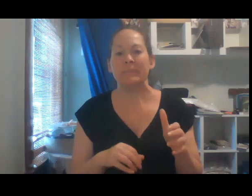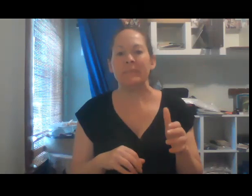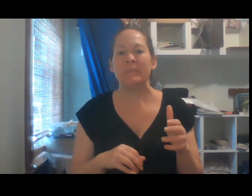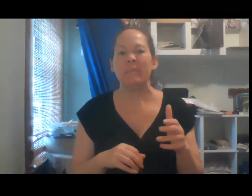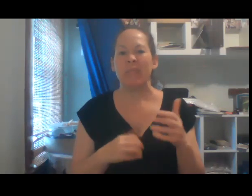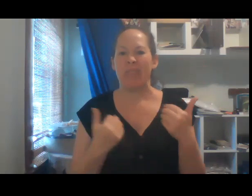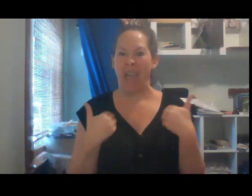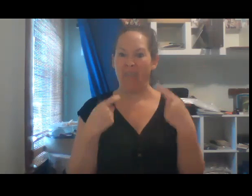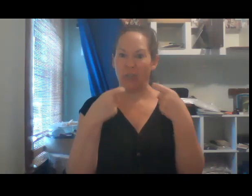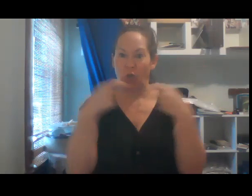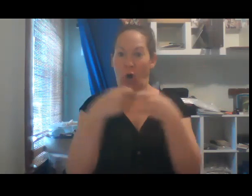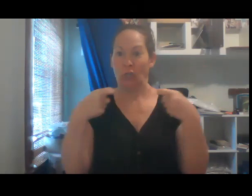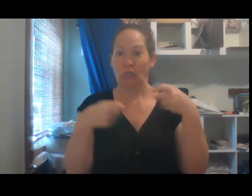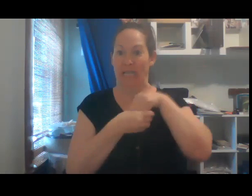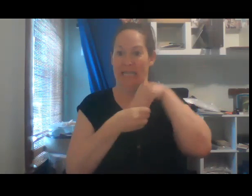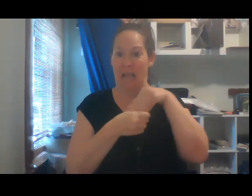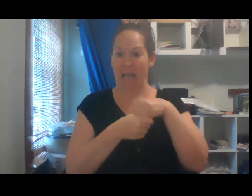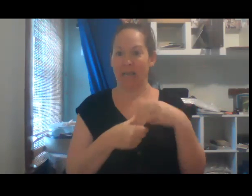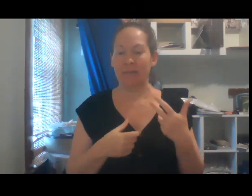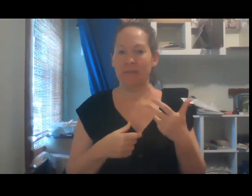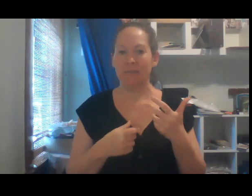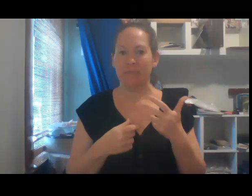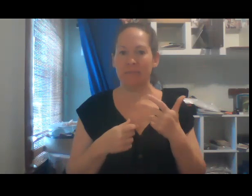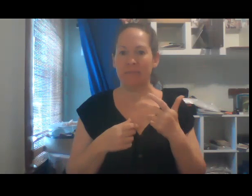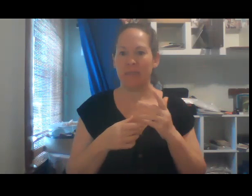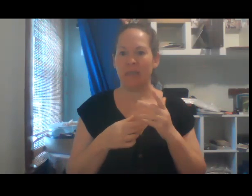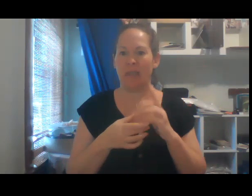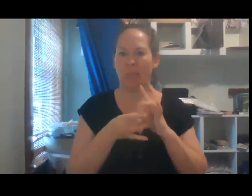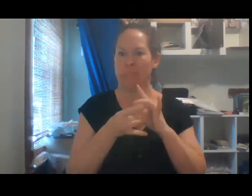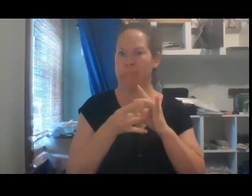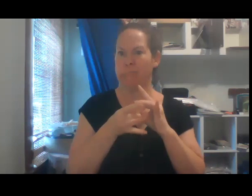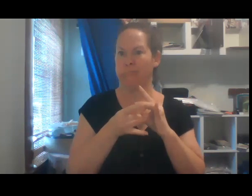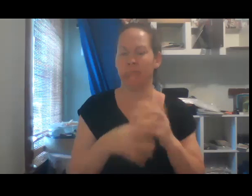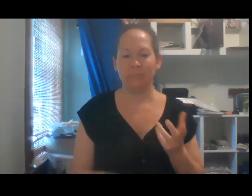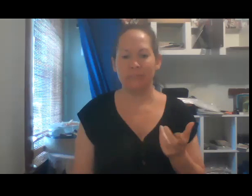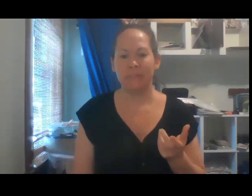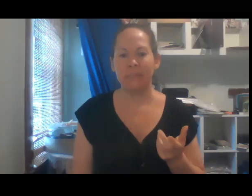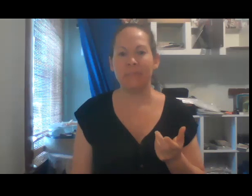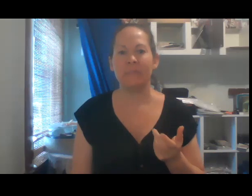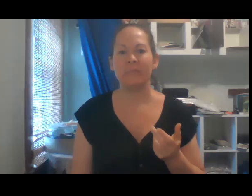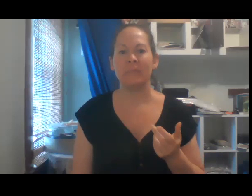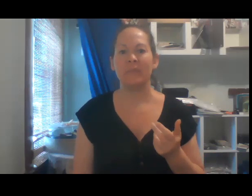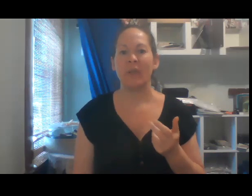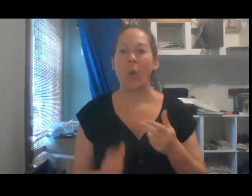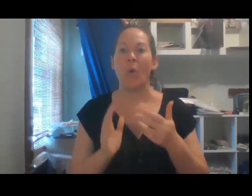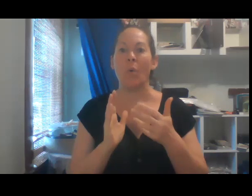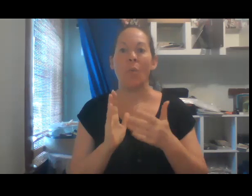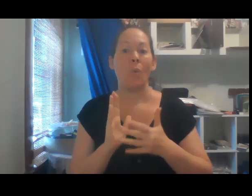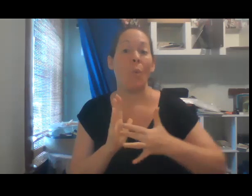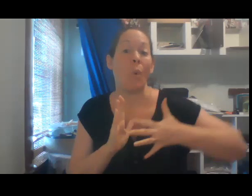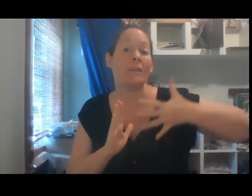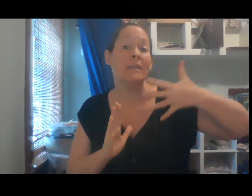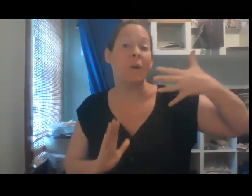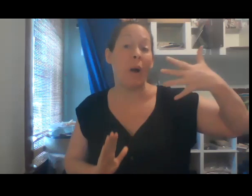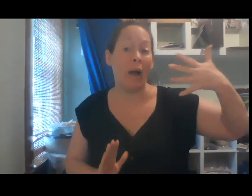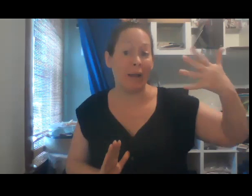internal charges are pushing it apart, with the nuclear forces holding it together. And occasionally,